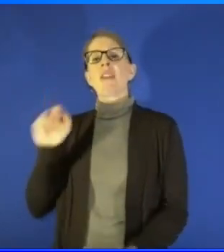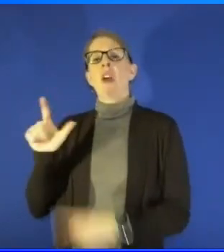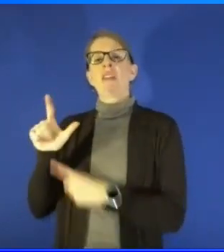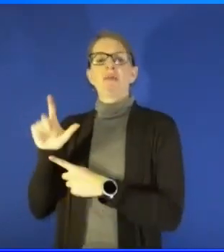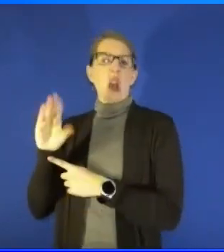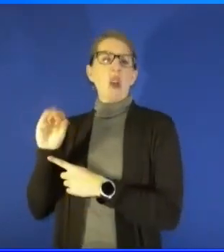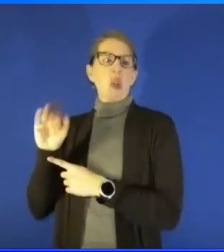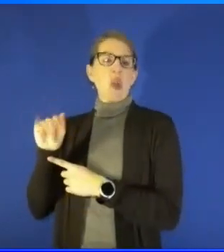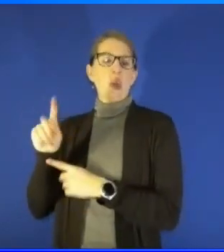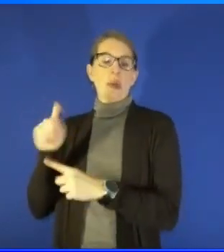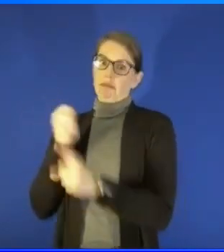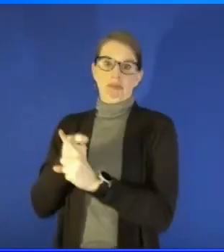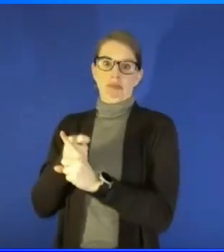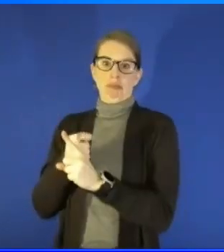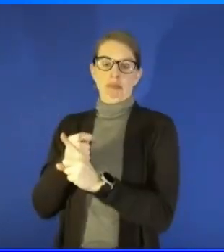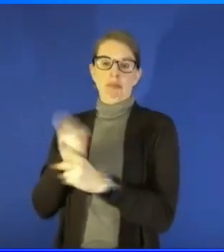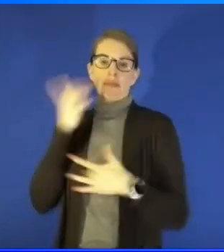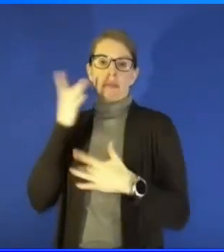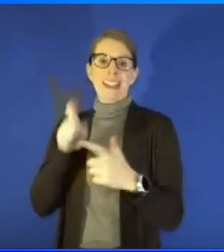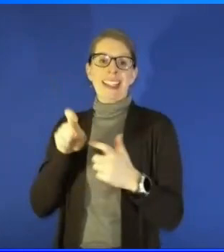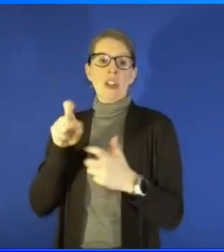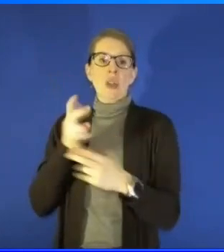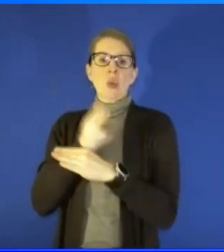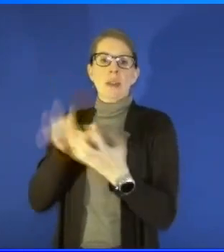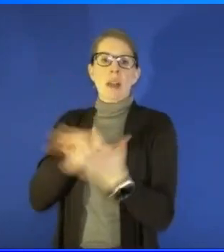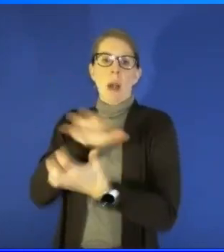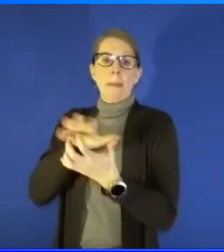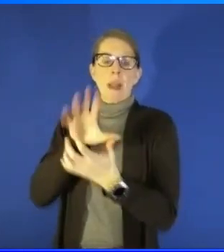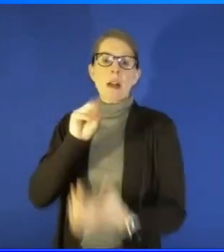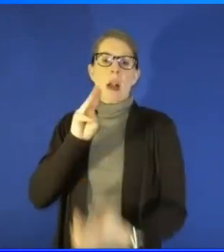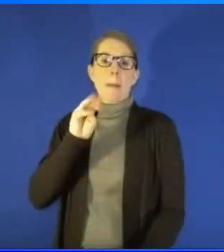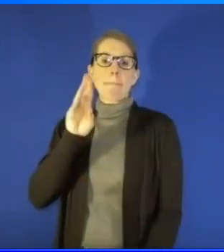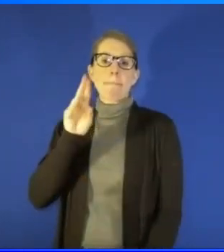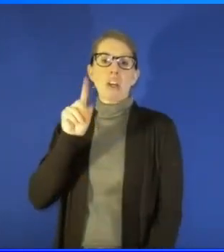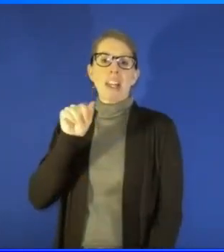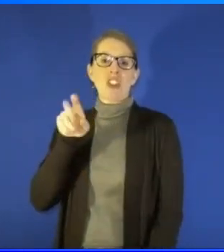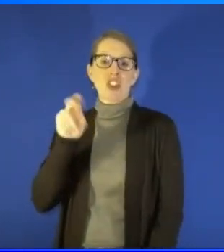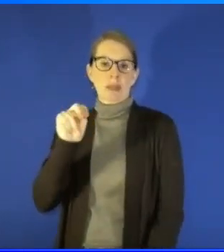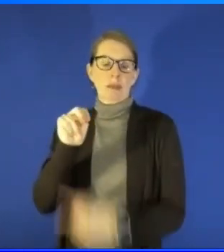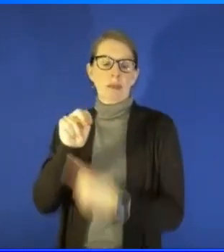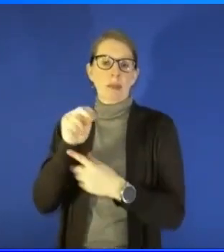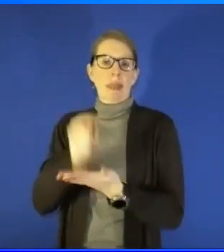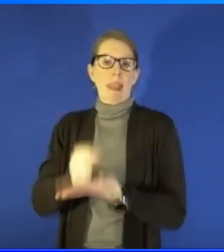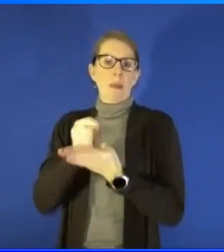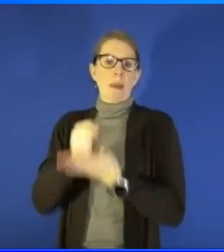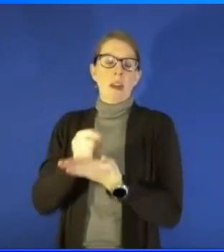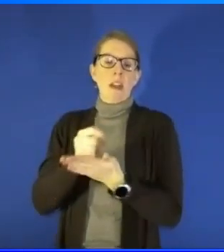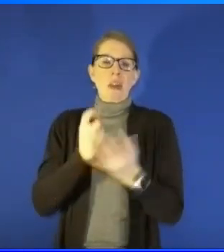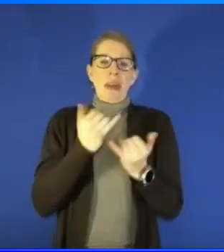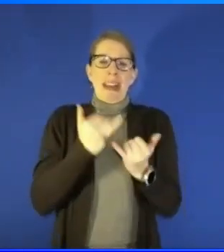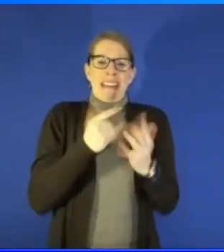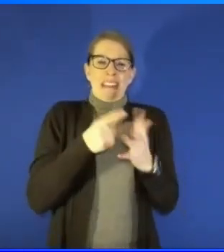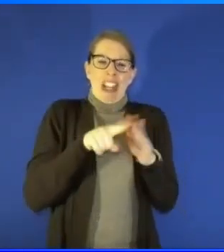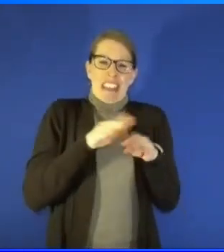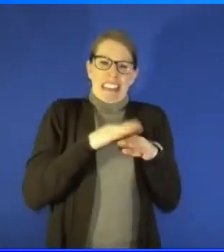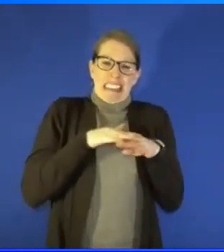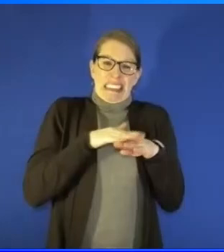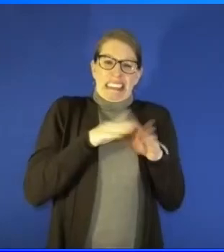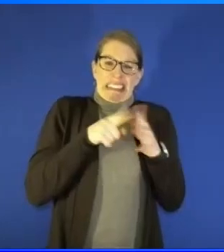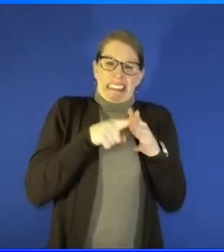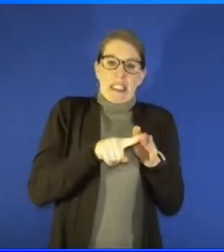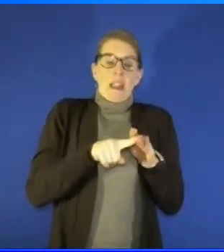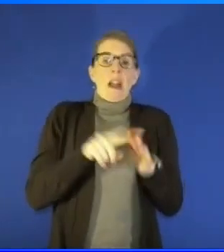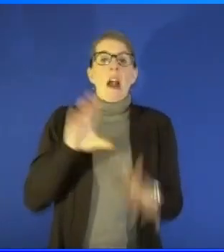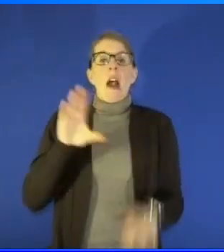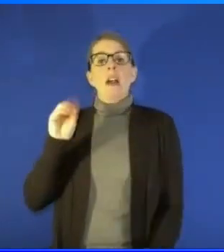to use combination therapy. So we're just starting to get on the crest of studying that. The other nice thing about combination treatment,